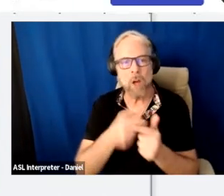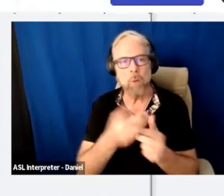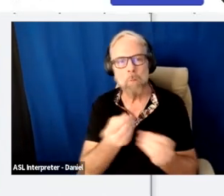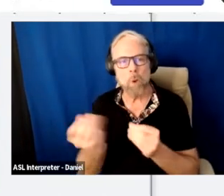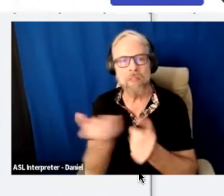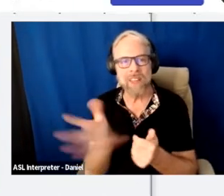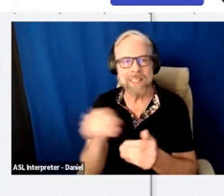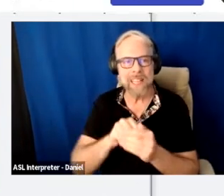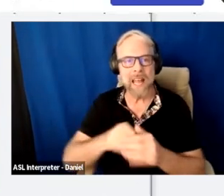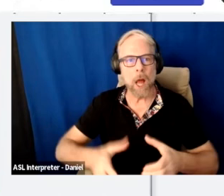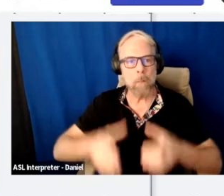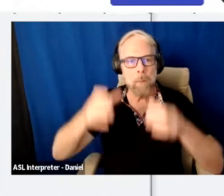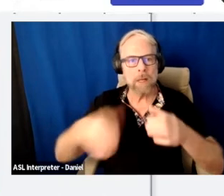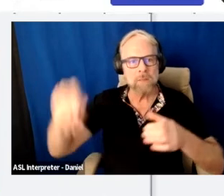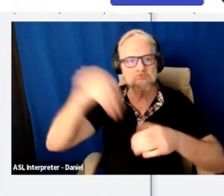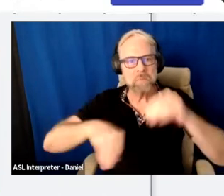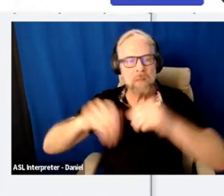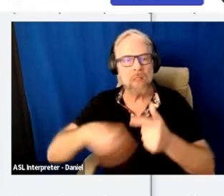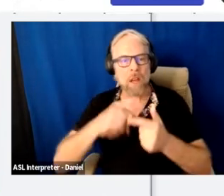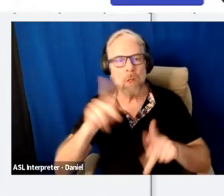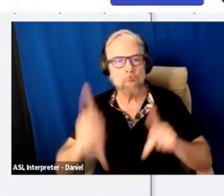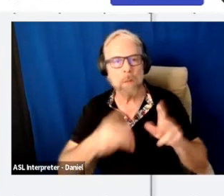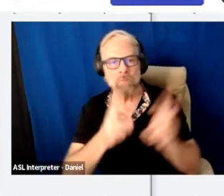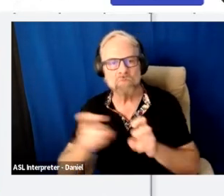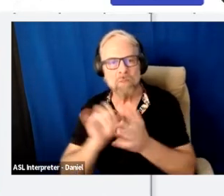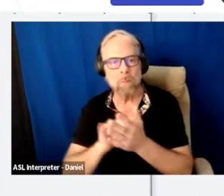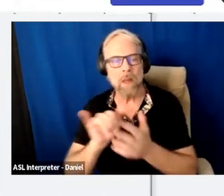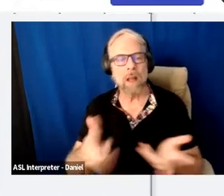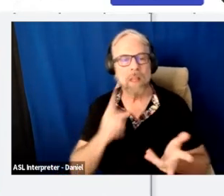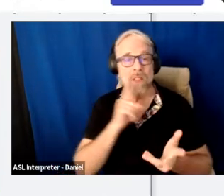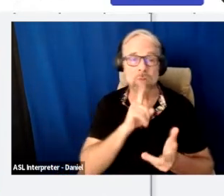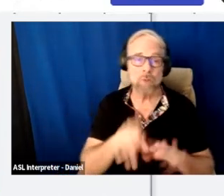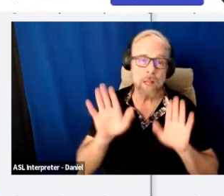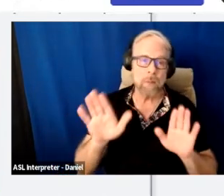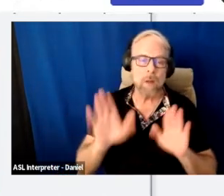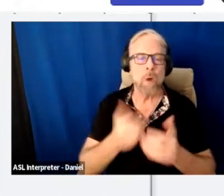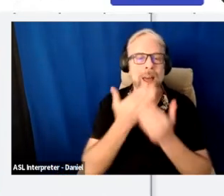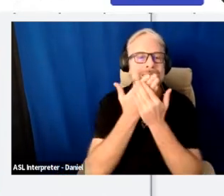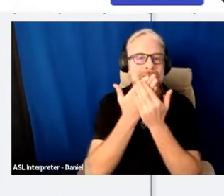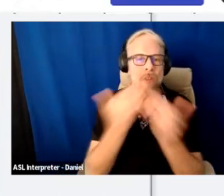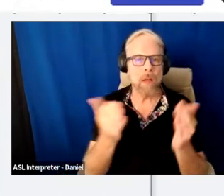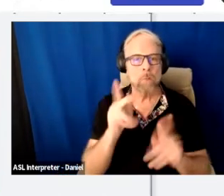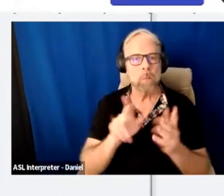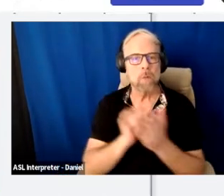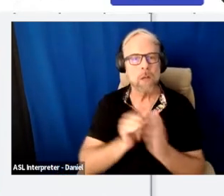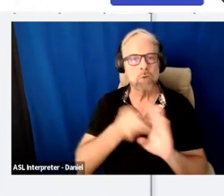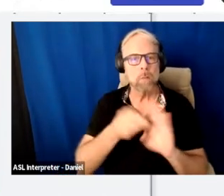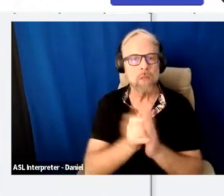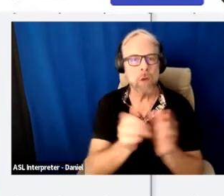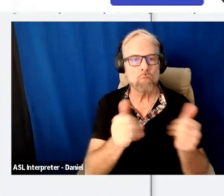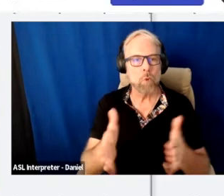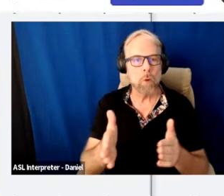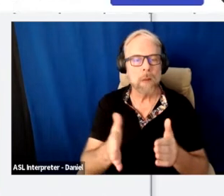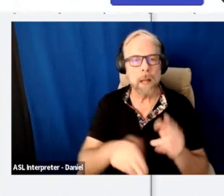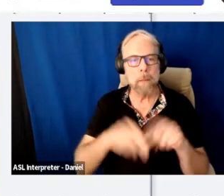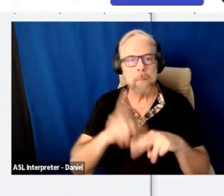them could pull them down. Like it was amazing. So overall, I wanted to just thank the people that joined me in that space and building